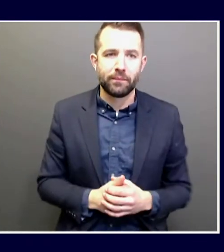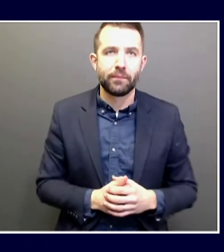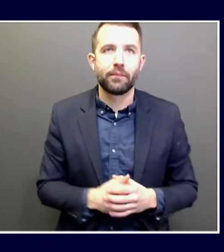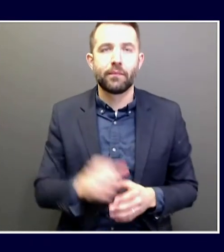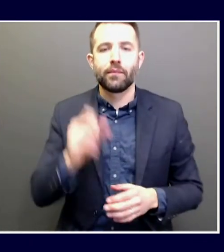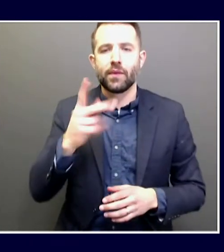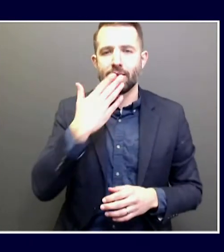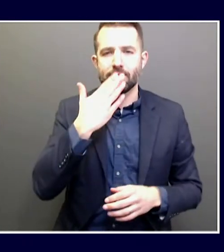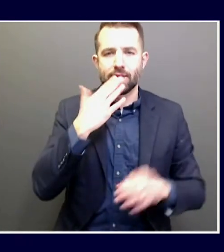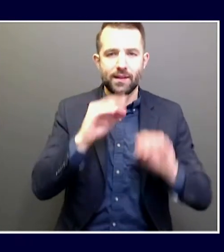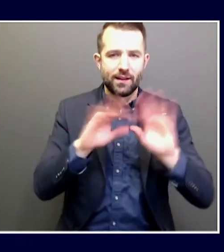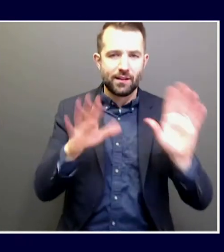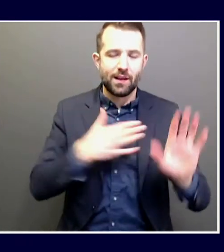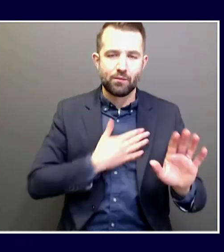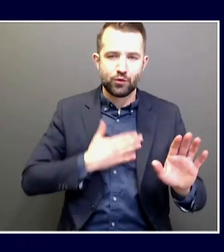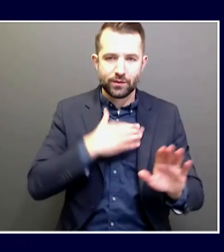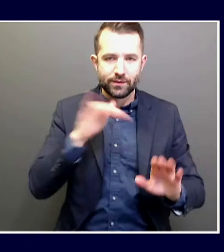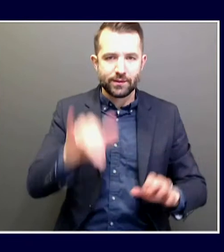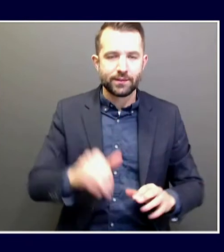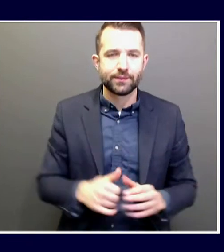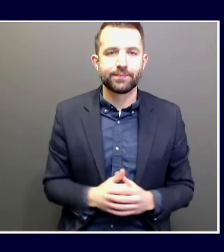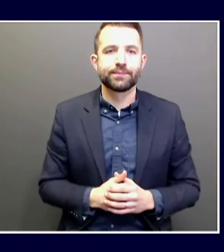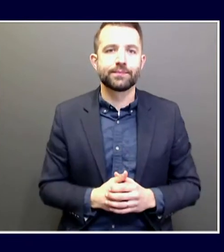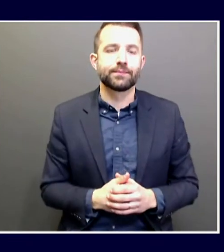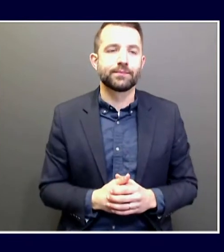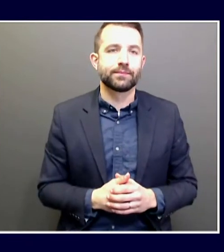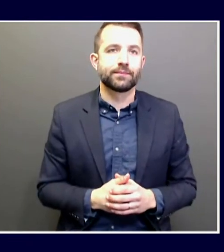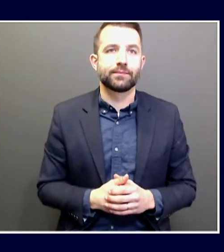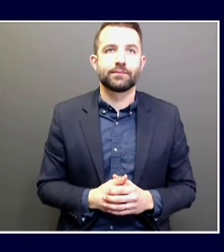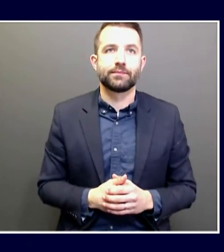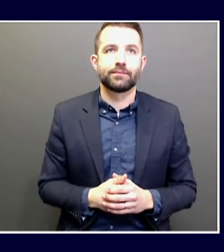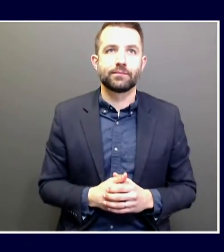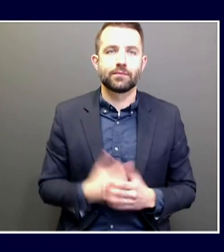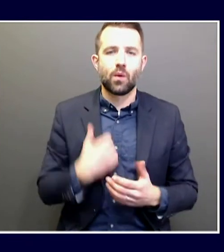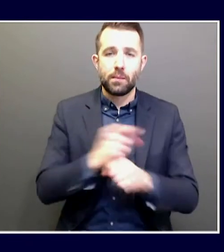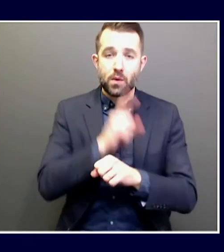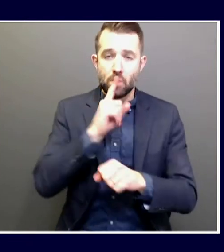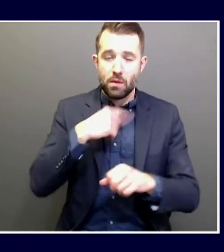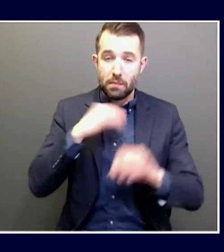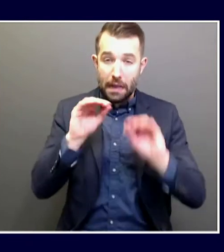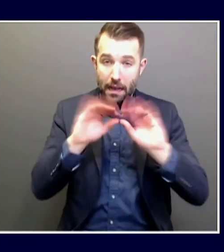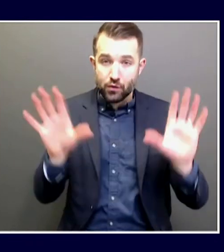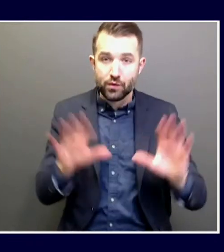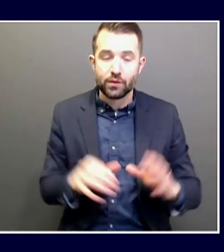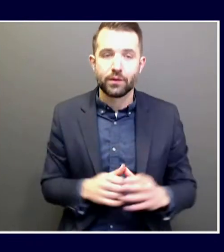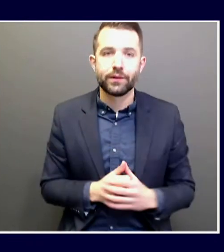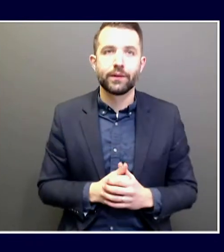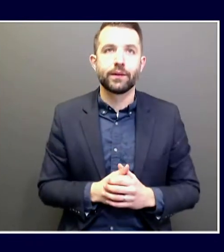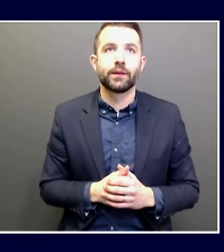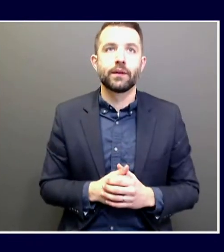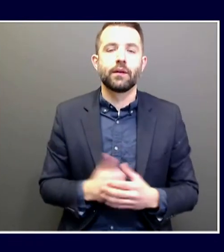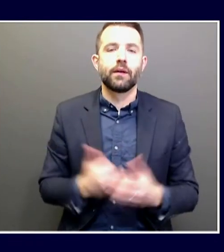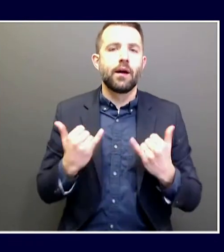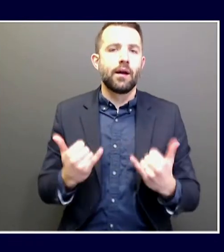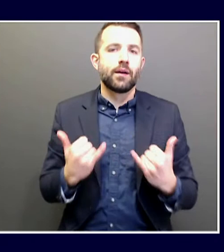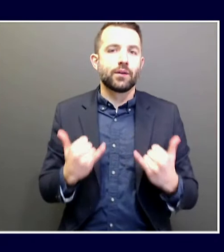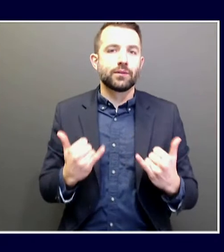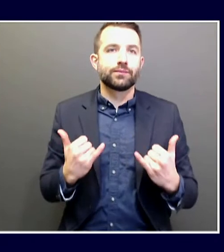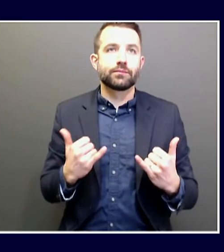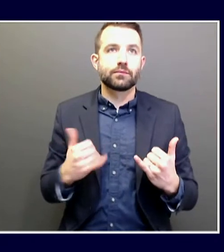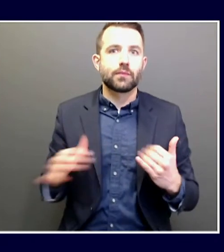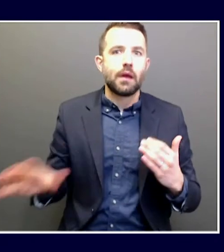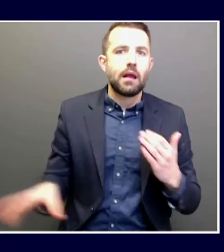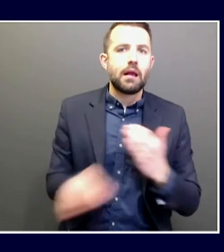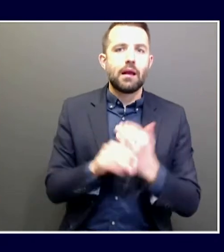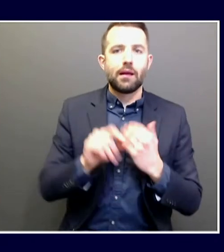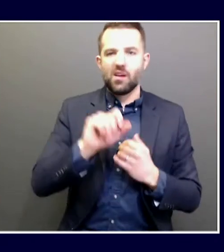with sort of a different thought, but I wanted to make sure I understood that concept first. So obviously, as you said, a record number of people in the hospital